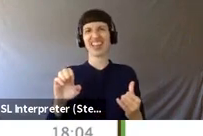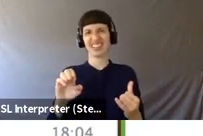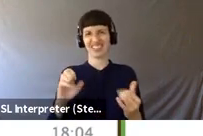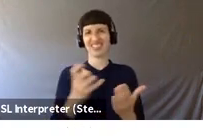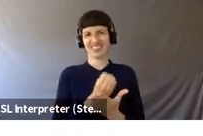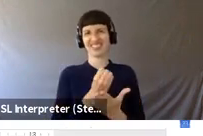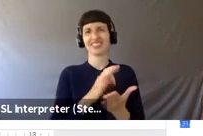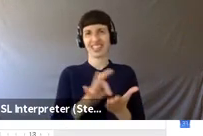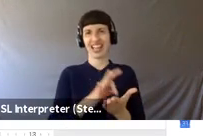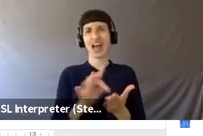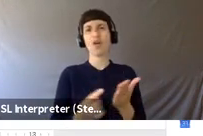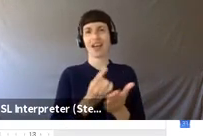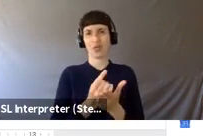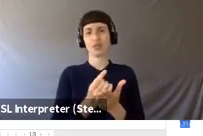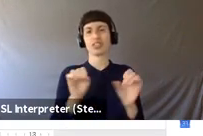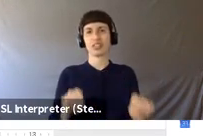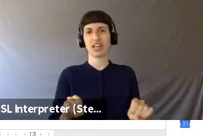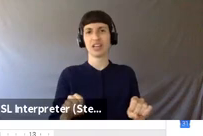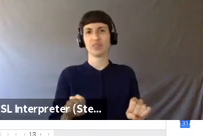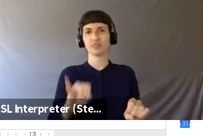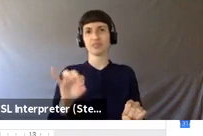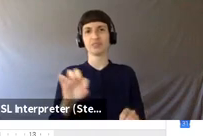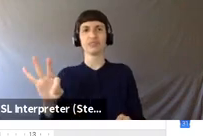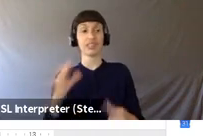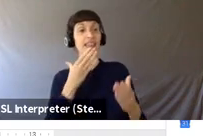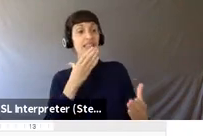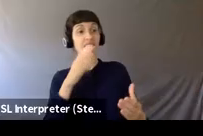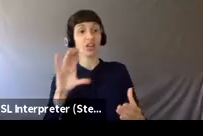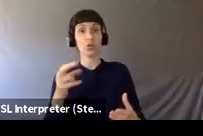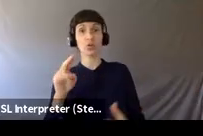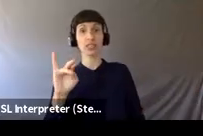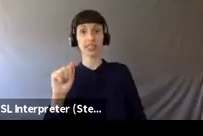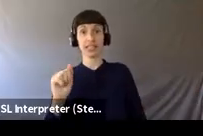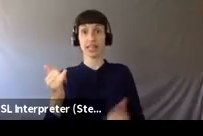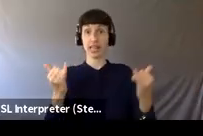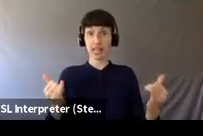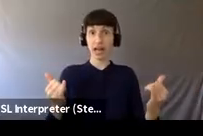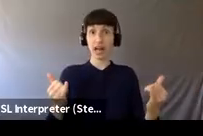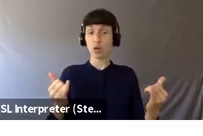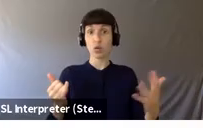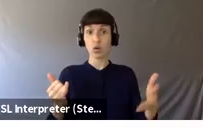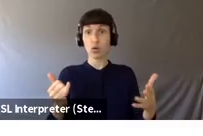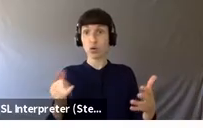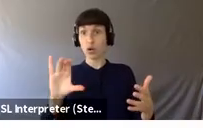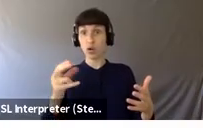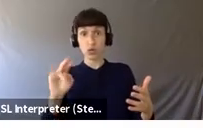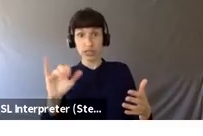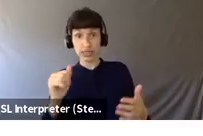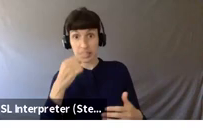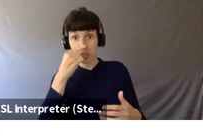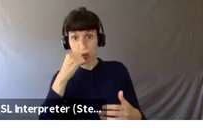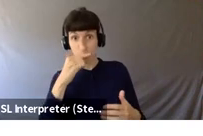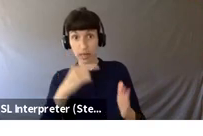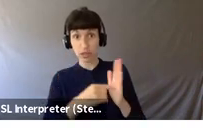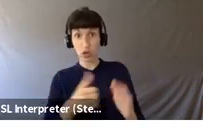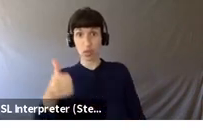Thanks, Christina. With that, let's go ahead and Christina, could I get a thumbs up that the slide deck now shows